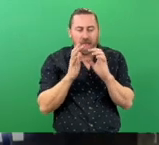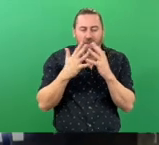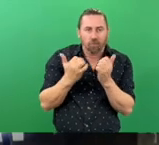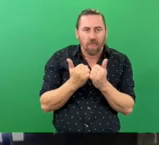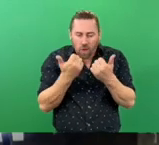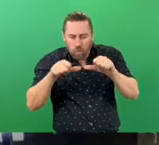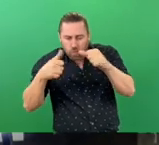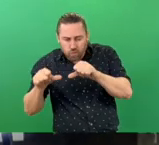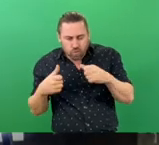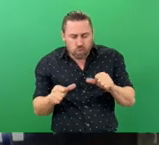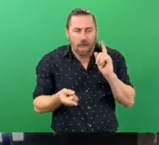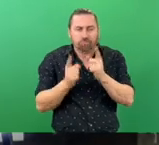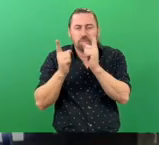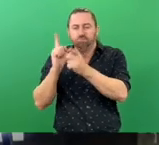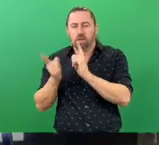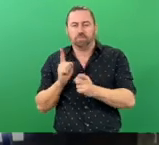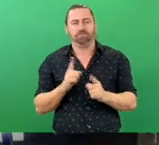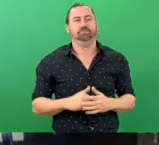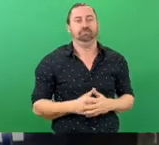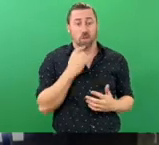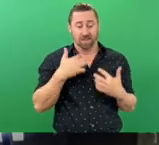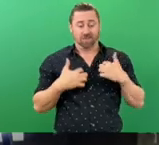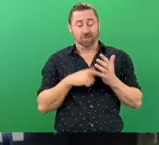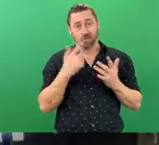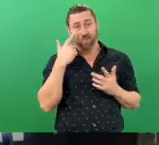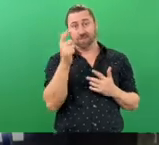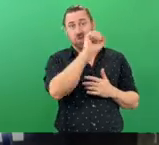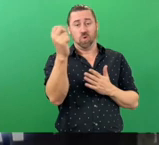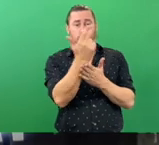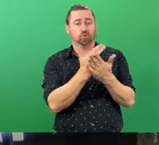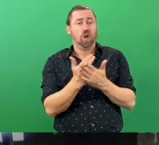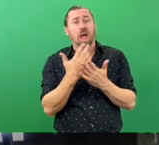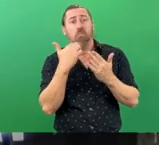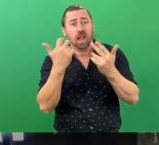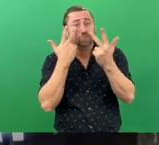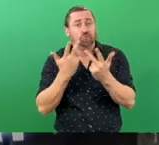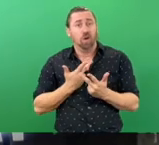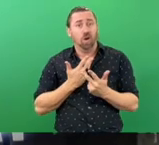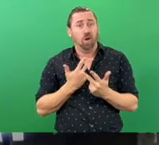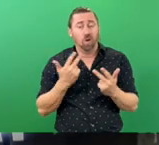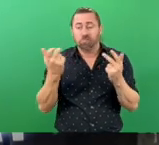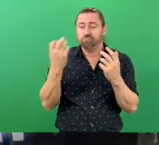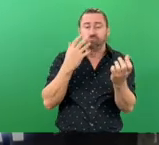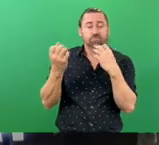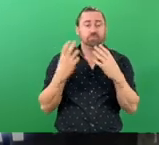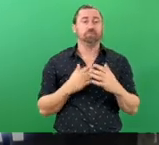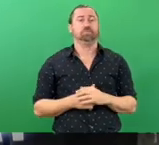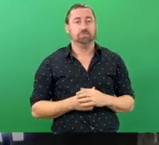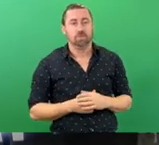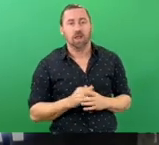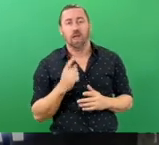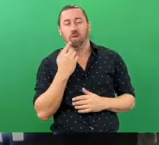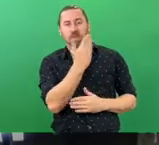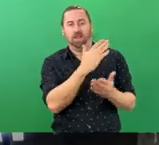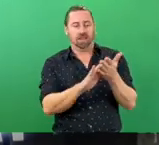and how you use them. I'm really, really excited to see all of your drawings today. Please share them with us. I'm going to kick it